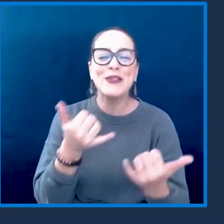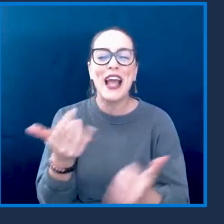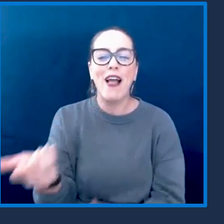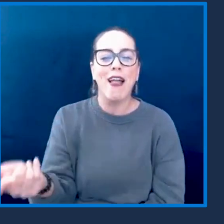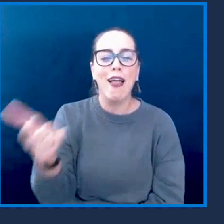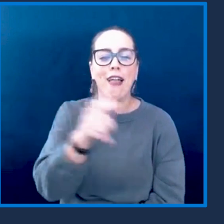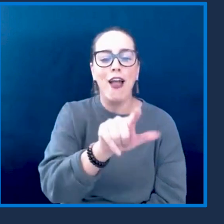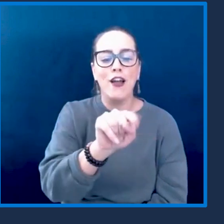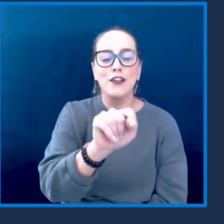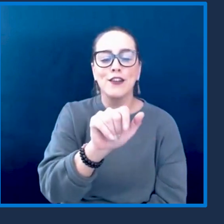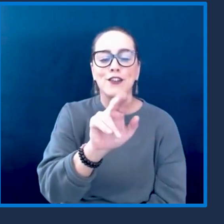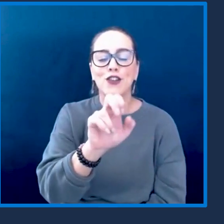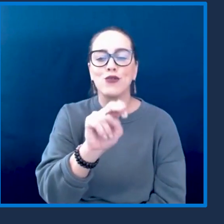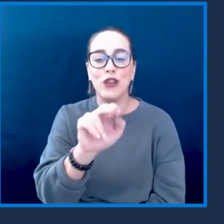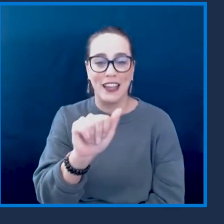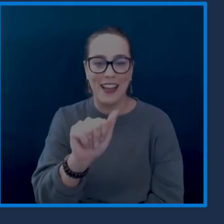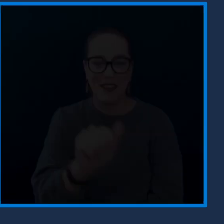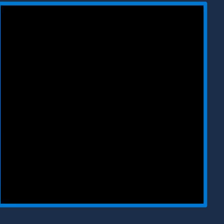over to Tarena.